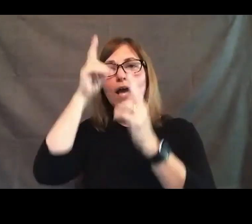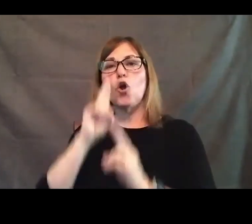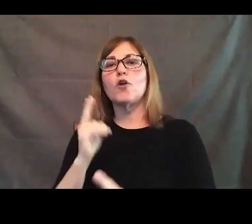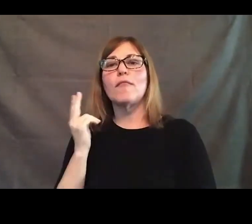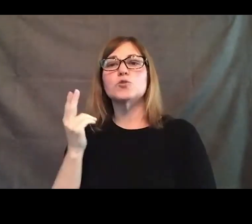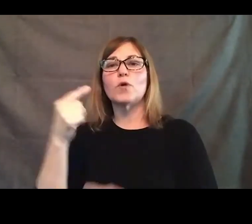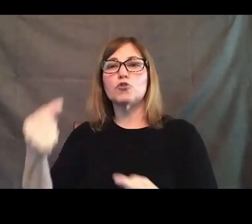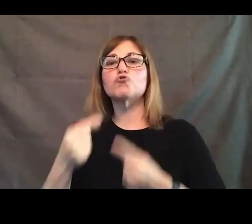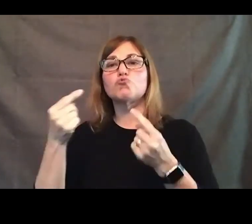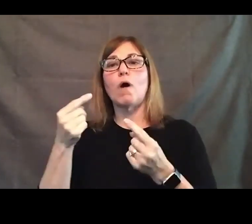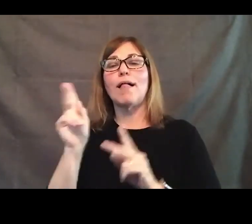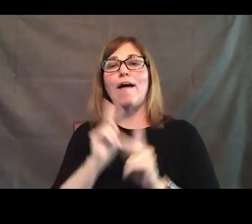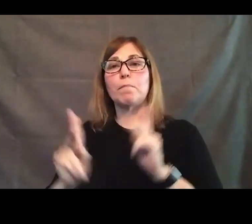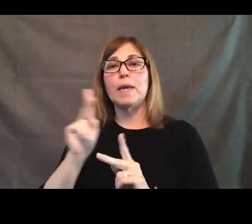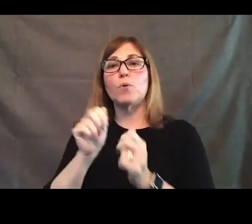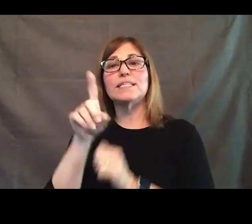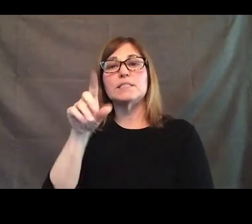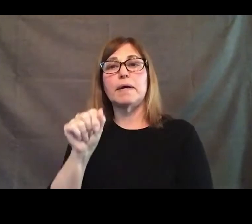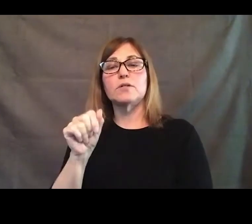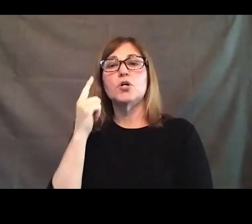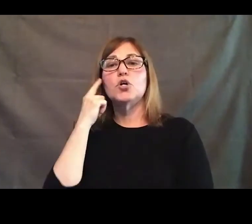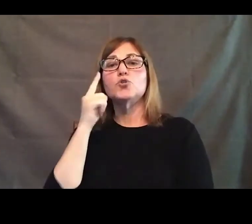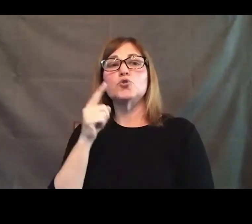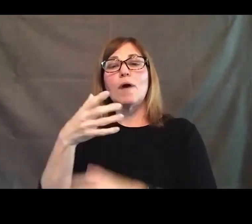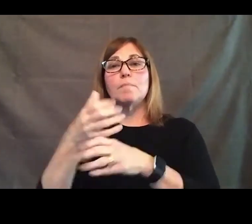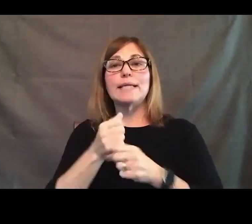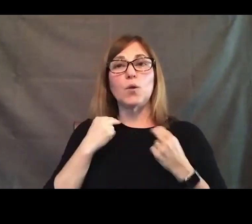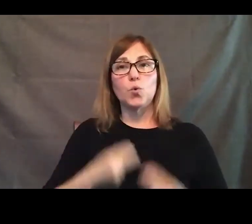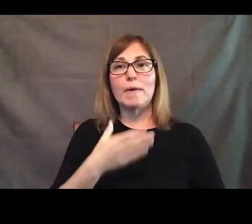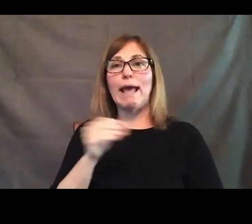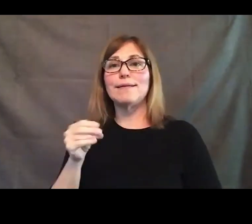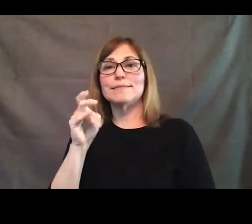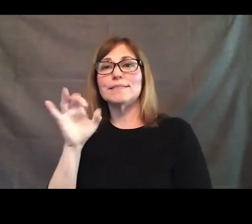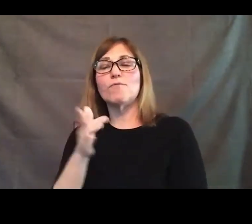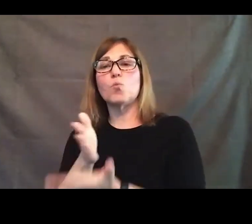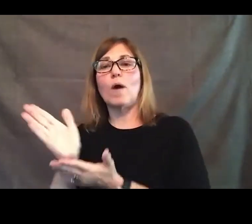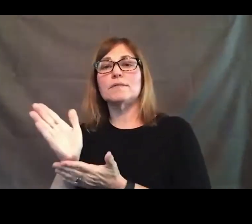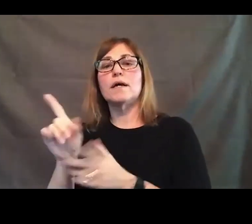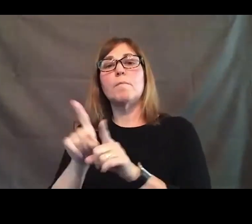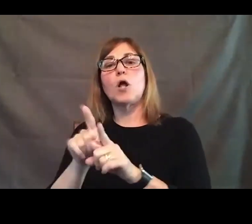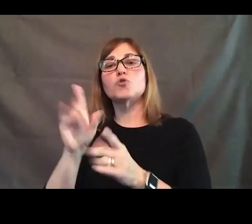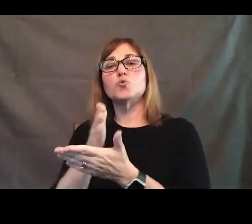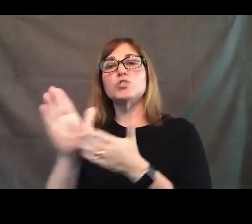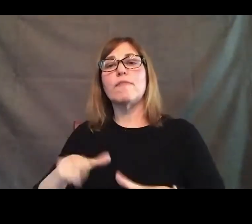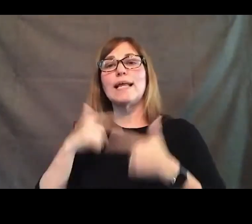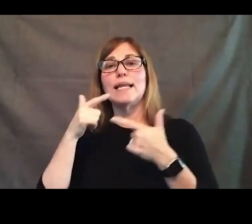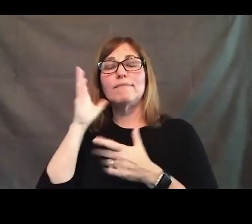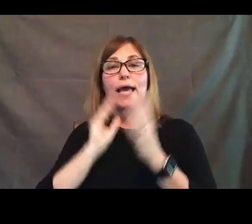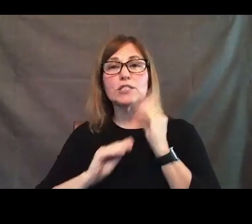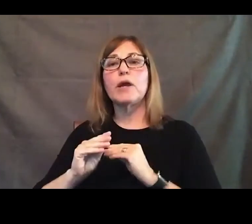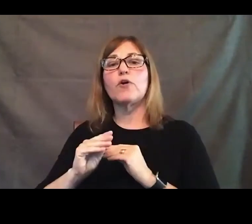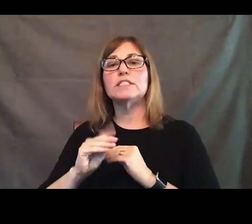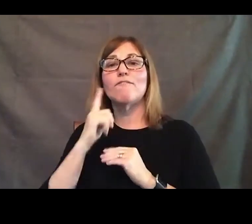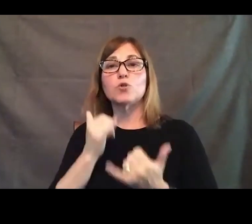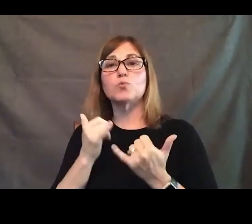people with disabilities to attain human and civil rights and to share the lived experience of today in order to promote